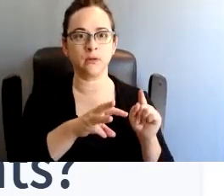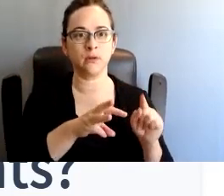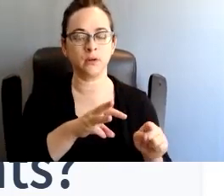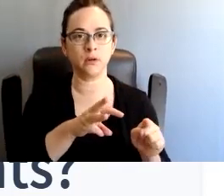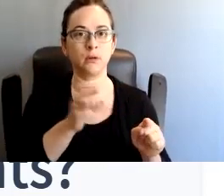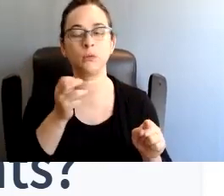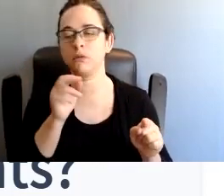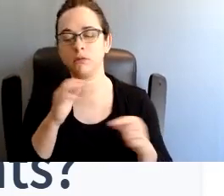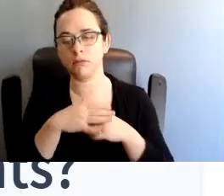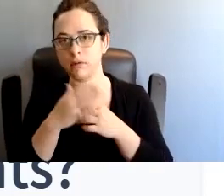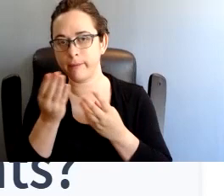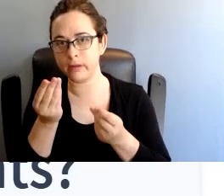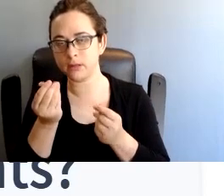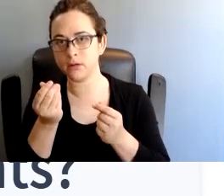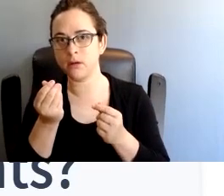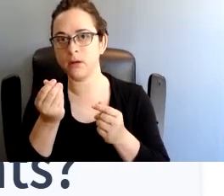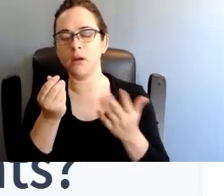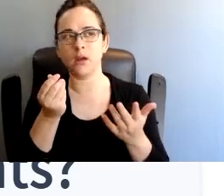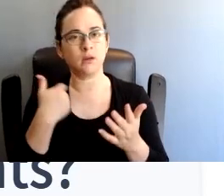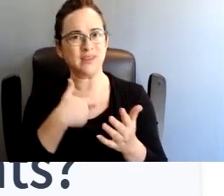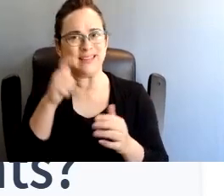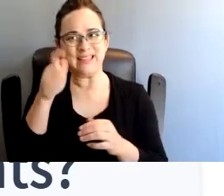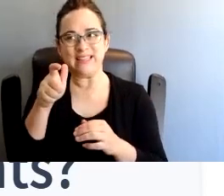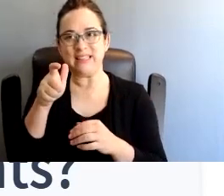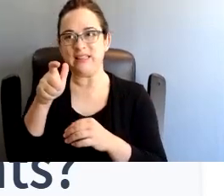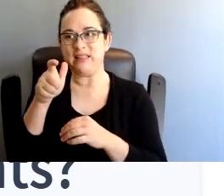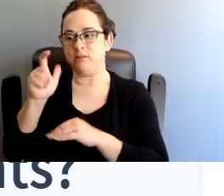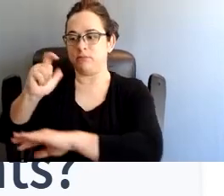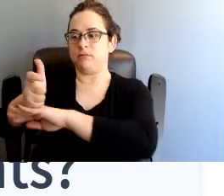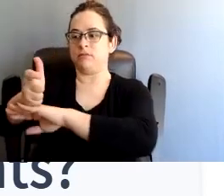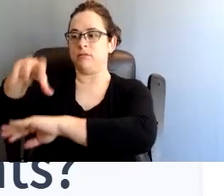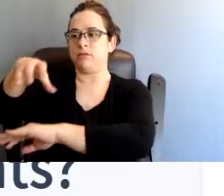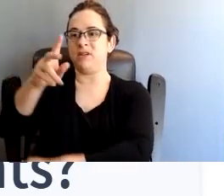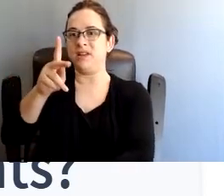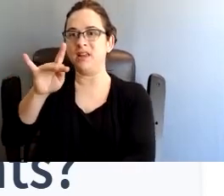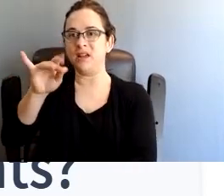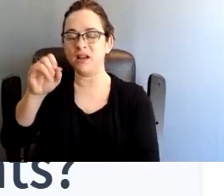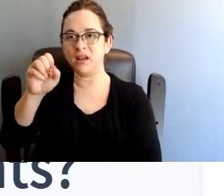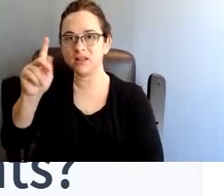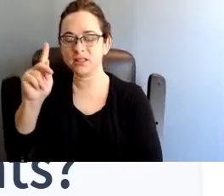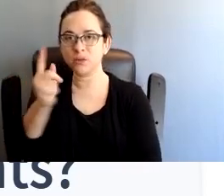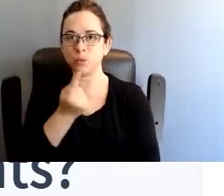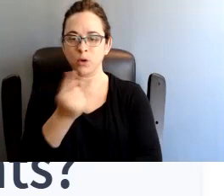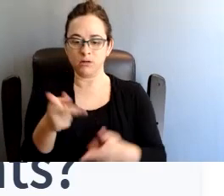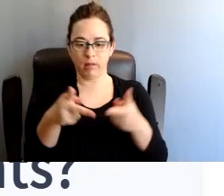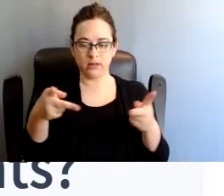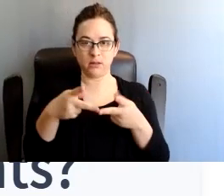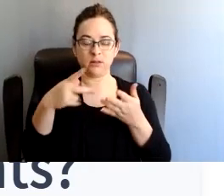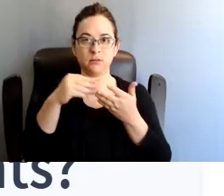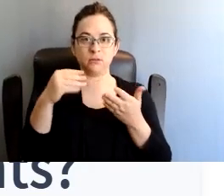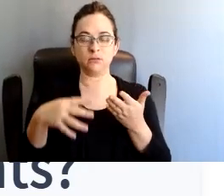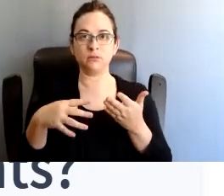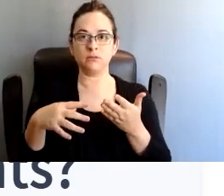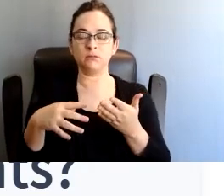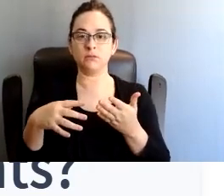have a kiosk or on the website, this place where a student say, hi, I'm a student and